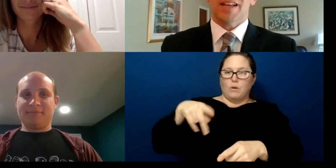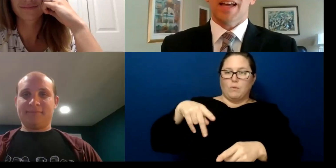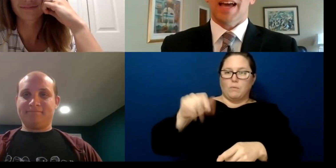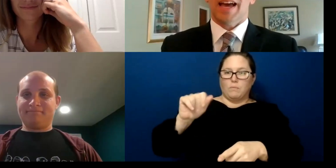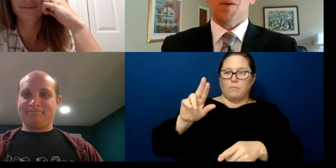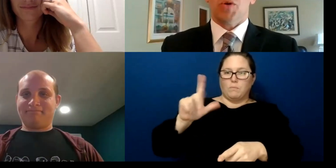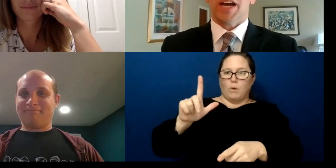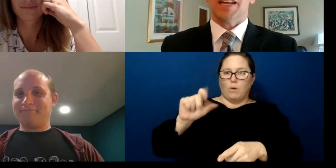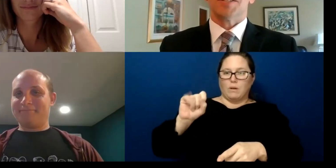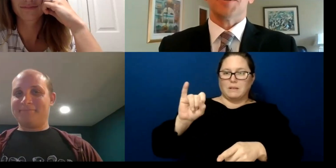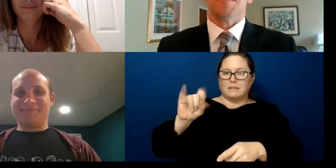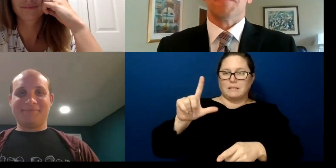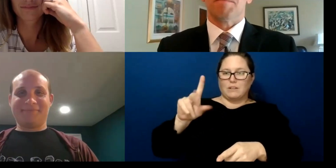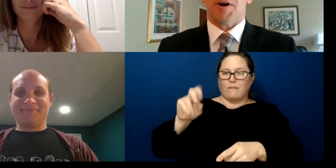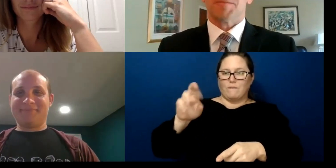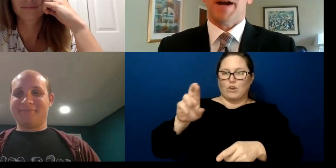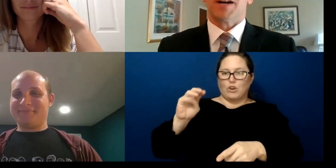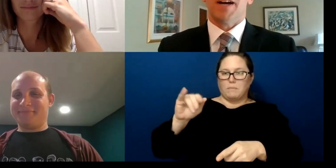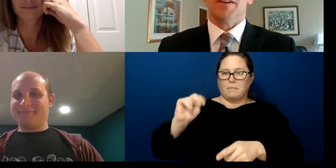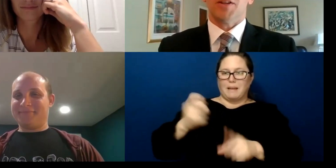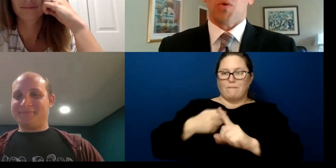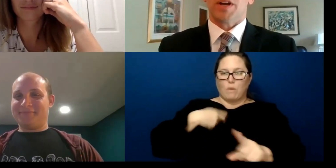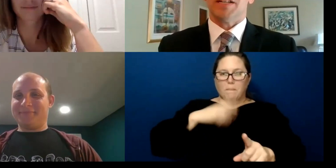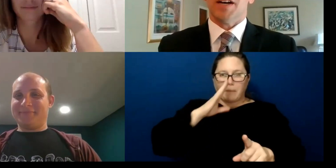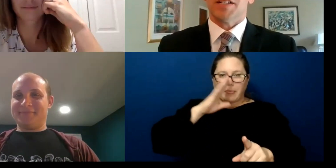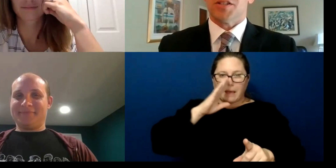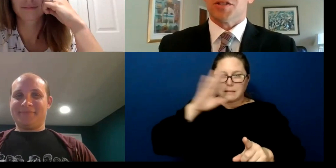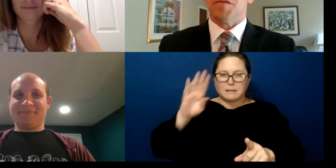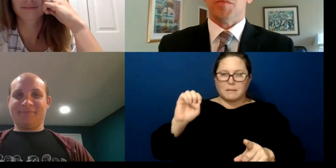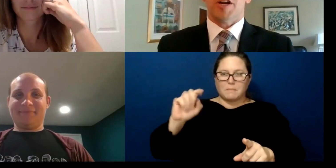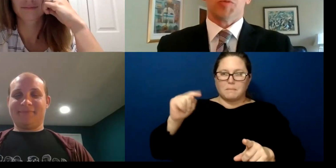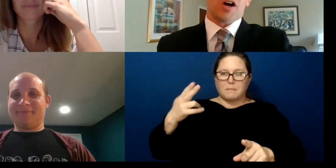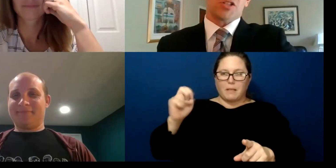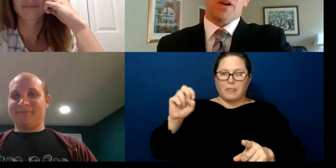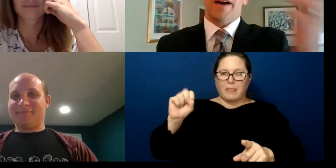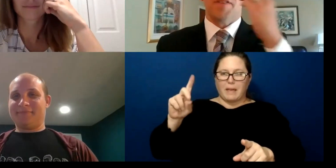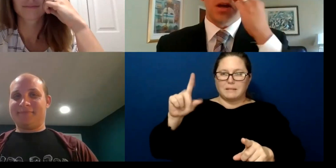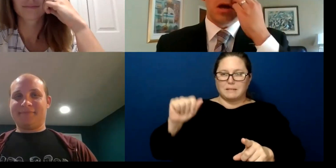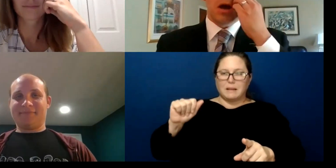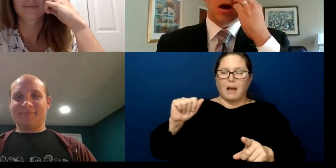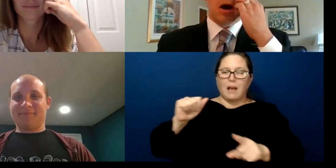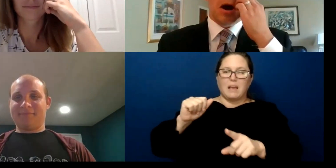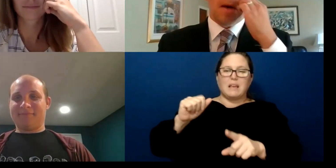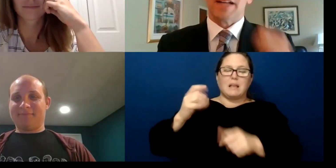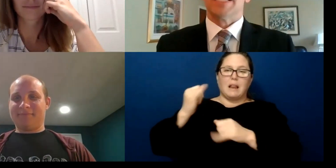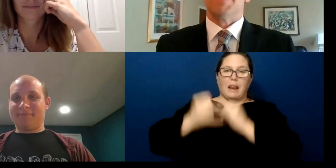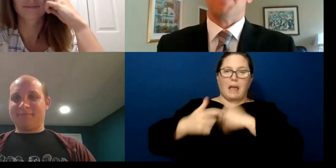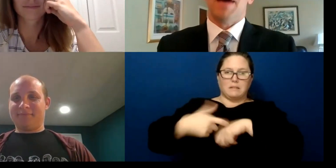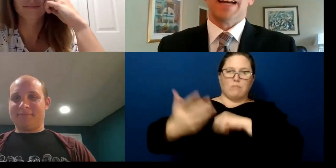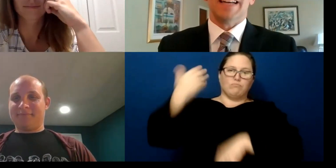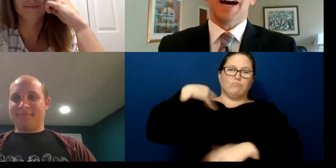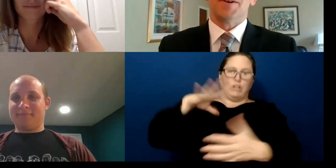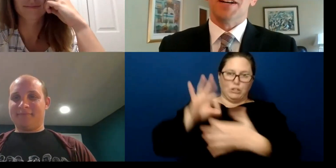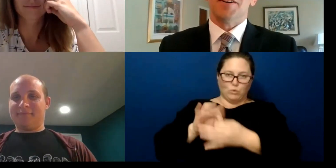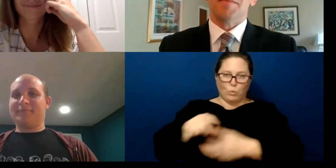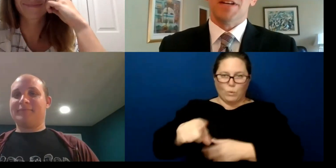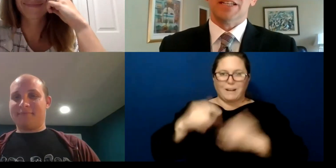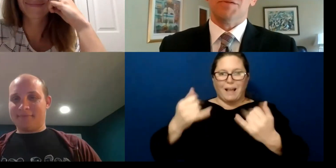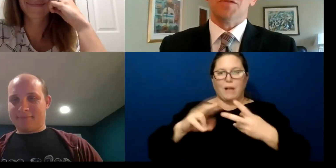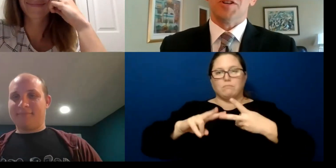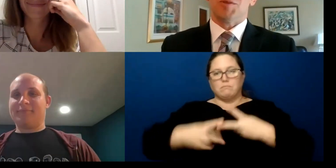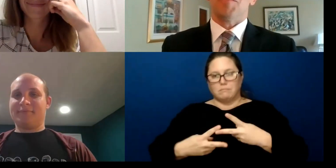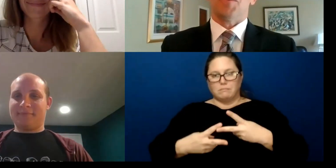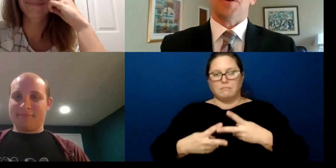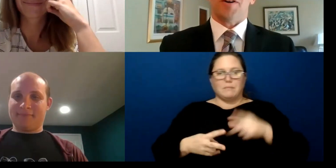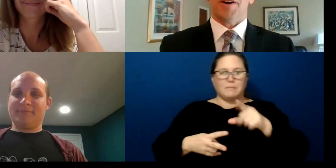Bethesda. And we'll get into Paul's background and the work he does in just a few minutes. We also have my teammate Mac Dowd here.